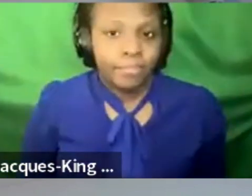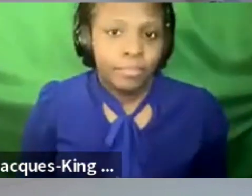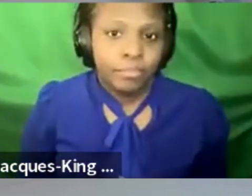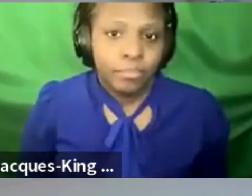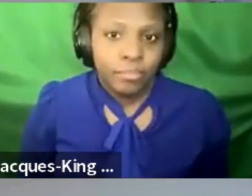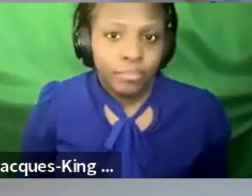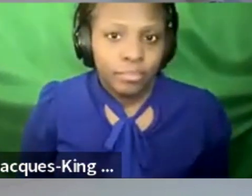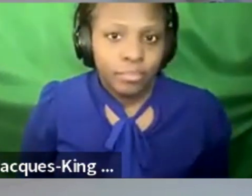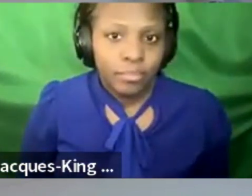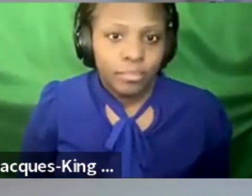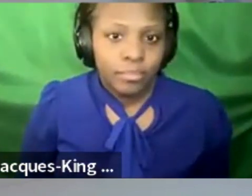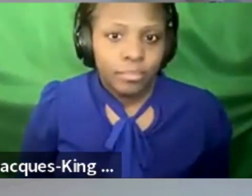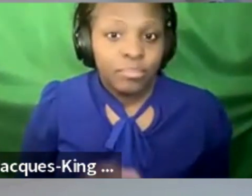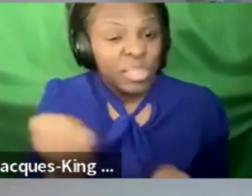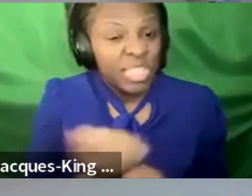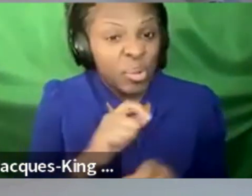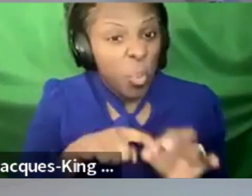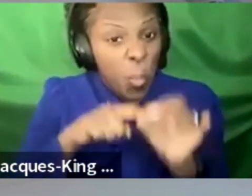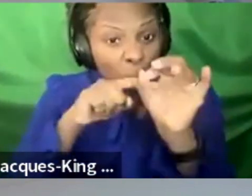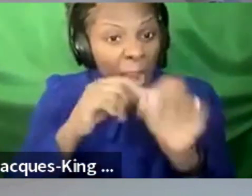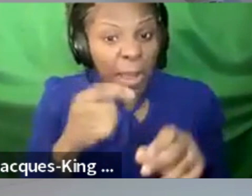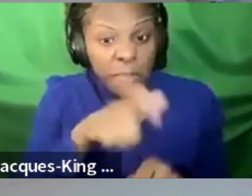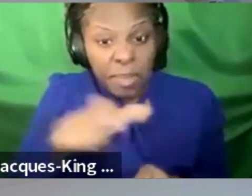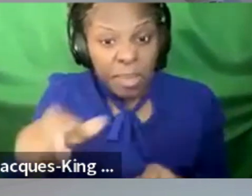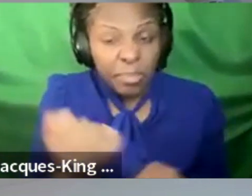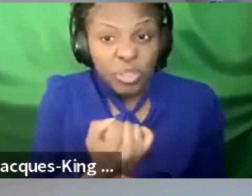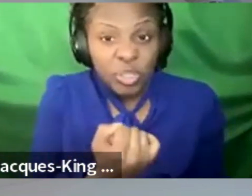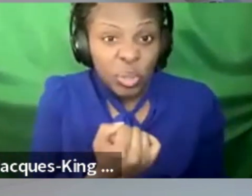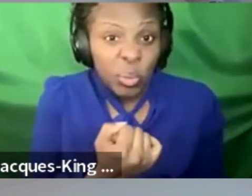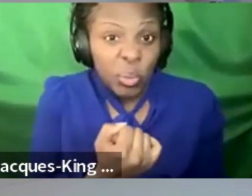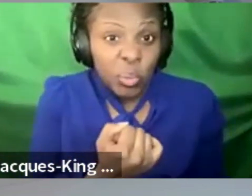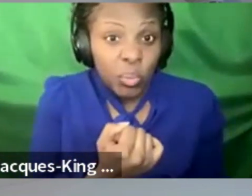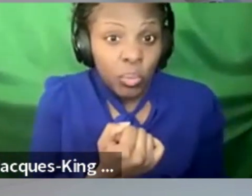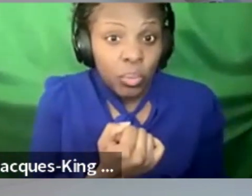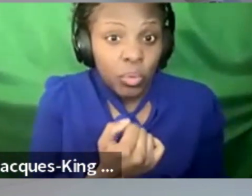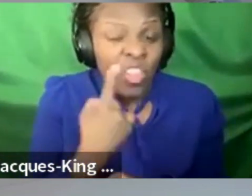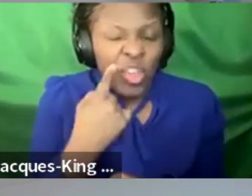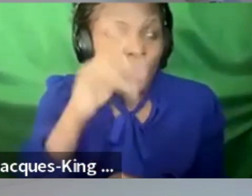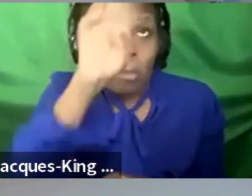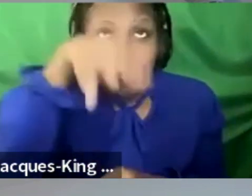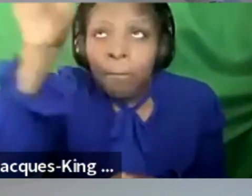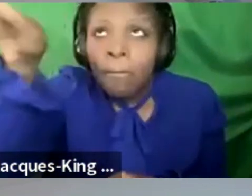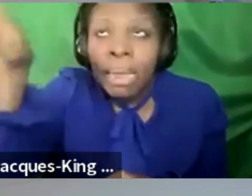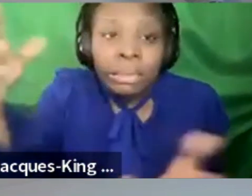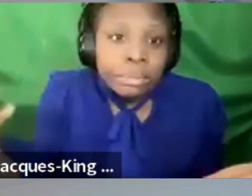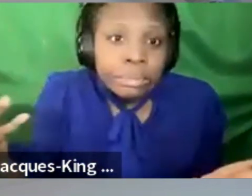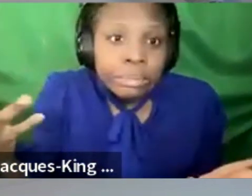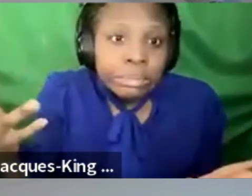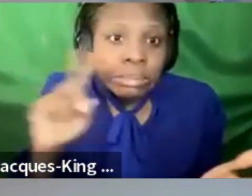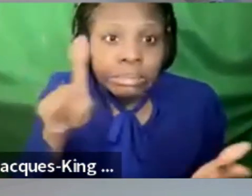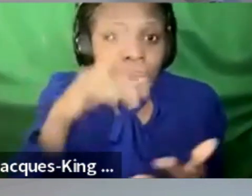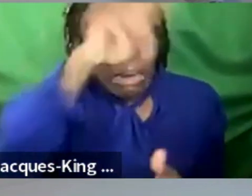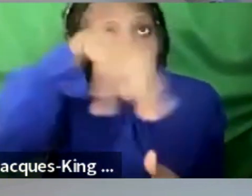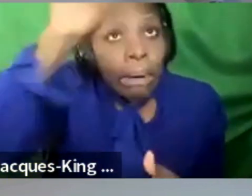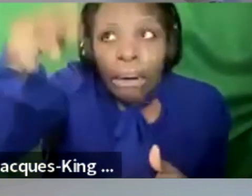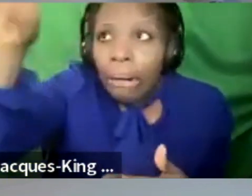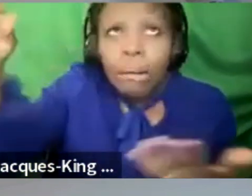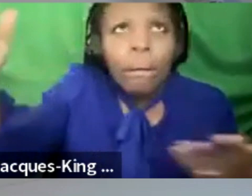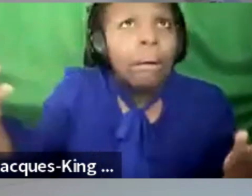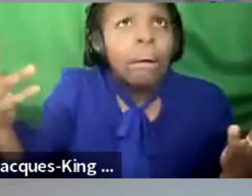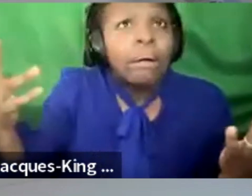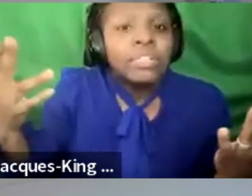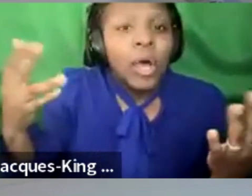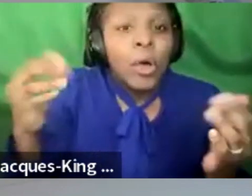But he did what queer people do. It's just be so fierce, they couldn't paint over it. You just can't paint over this. You can't paint